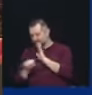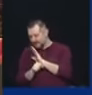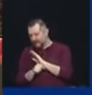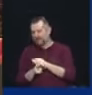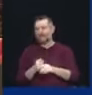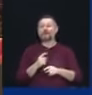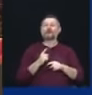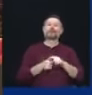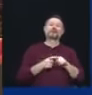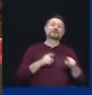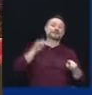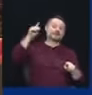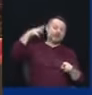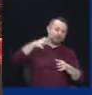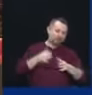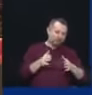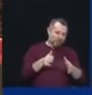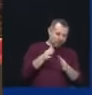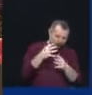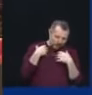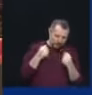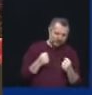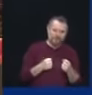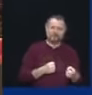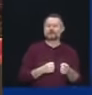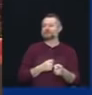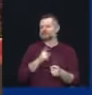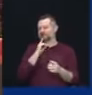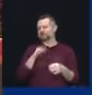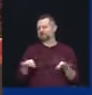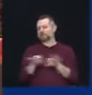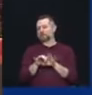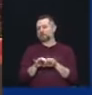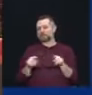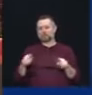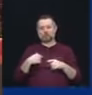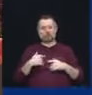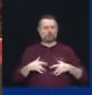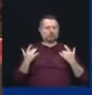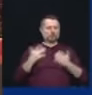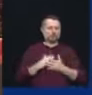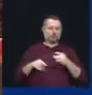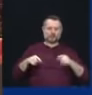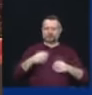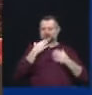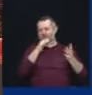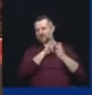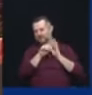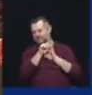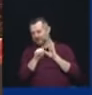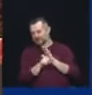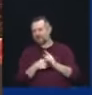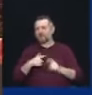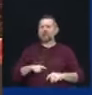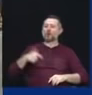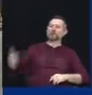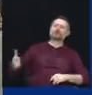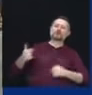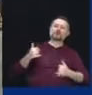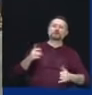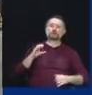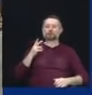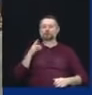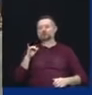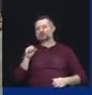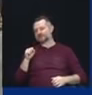it are vital to us. So we're happy to be a part of it. Thanks to New York State, and I'll pass it over to Chris Kelder.